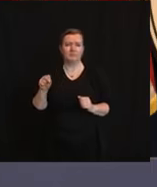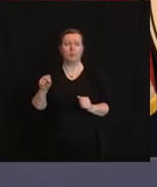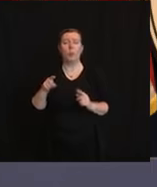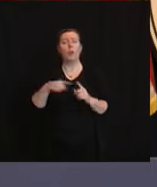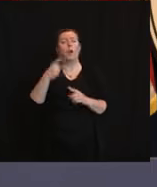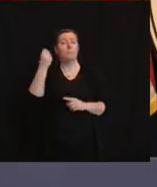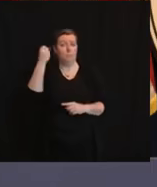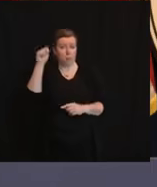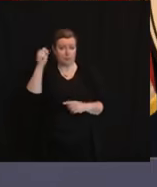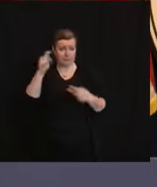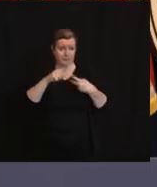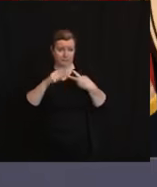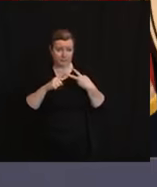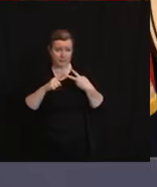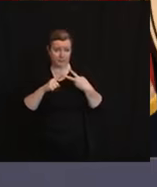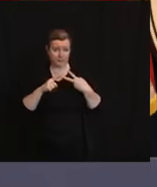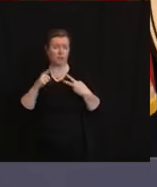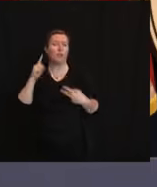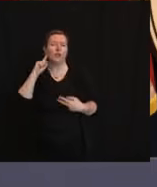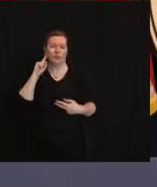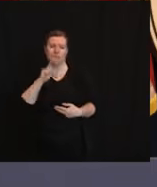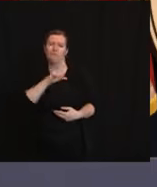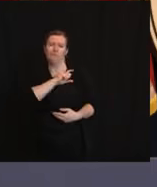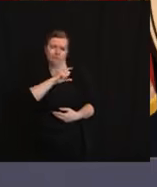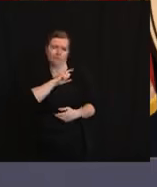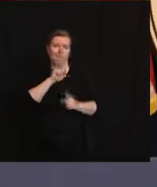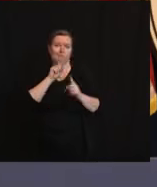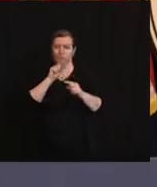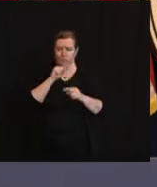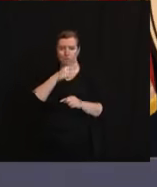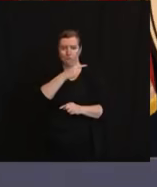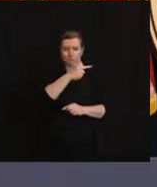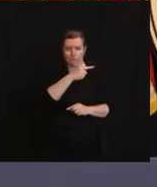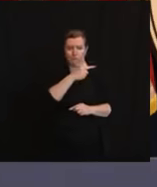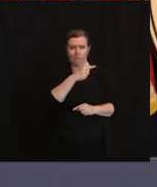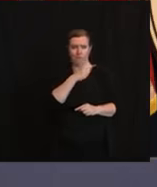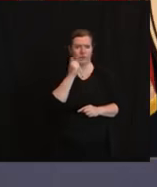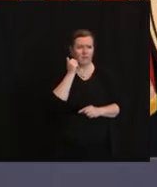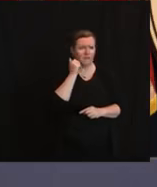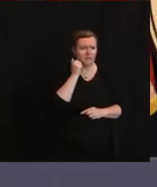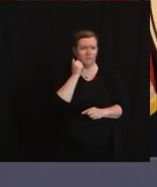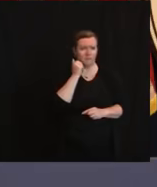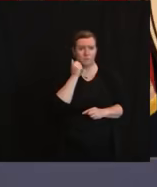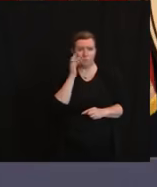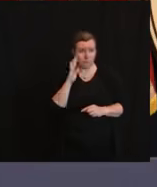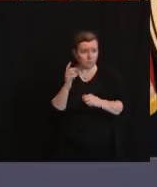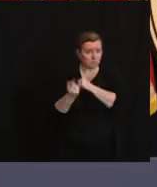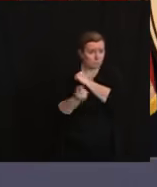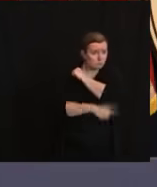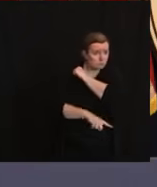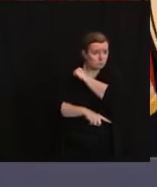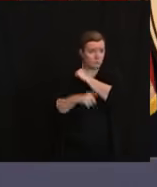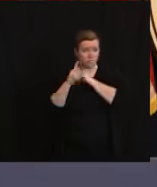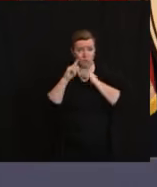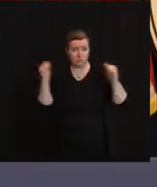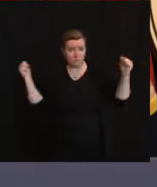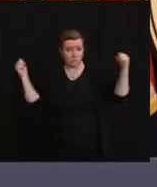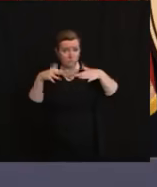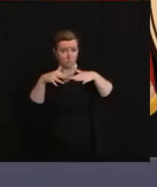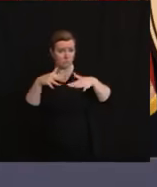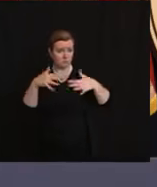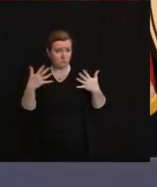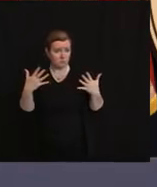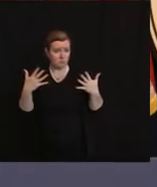every day, but what are the penalties for having these large gatherings like we're seeing right now, where people are clearly close